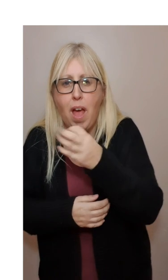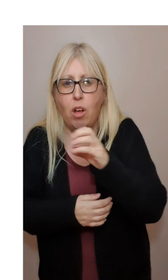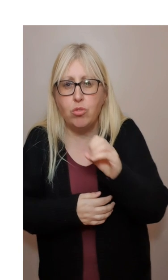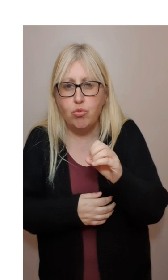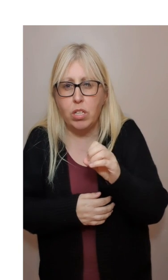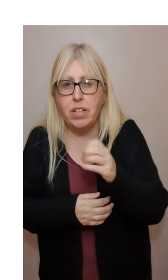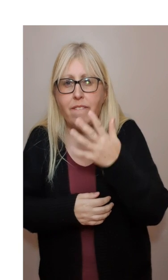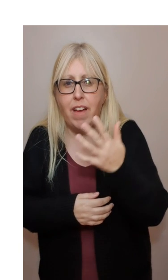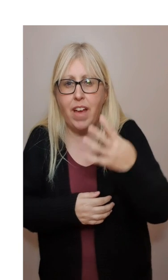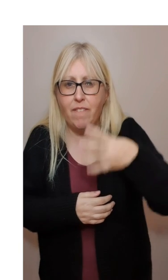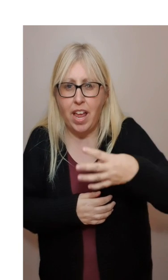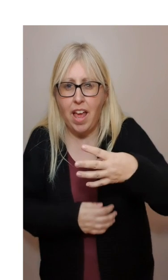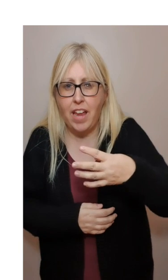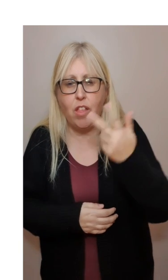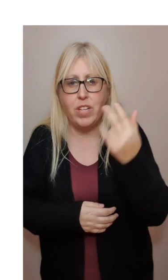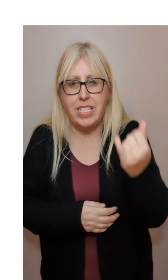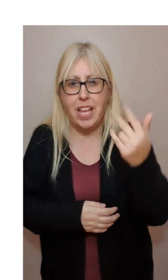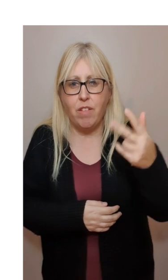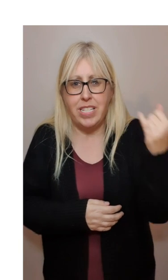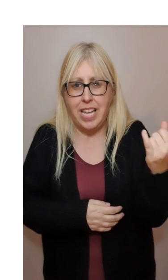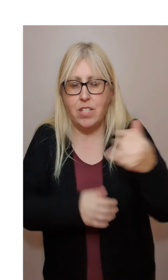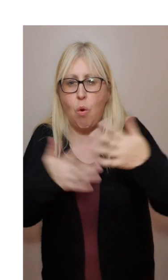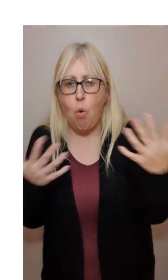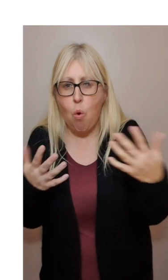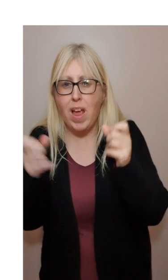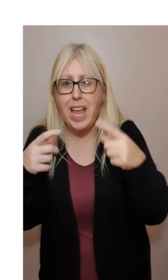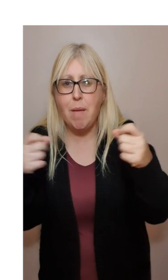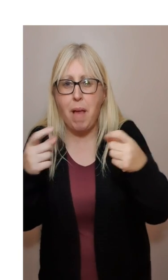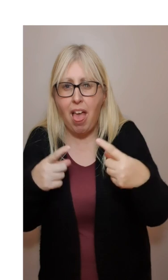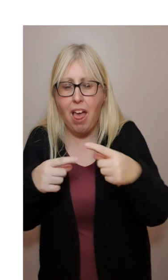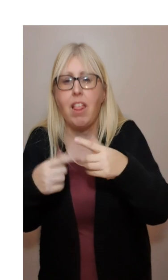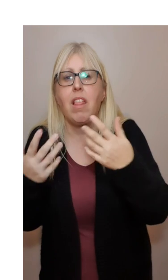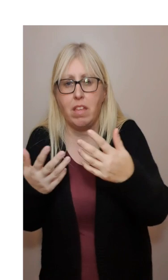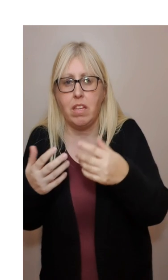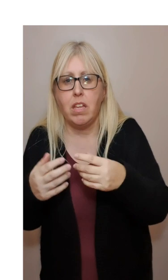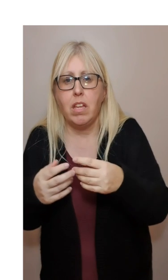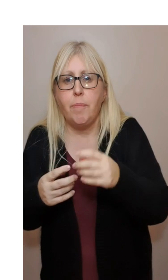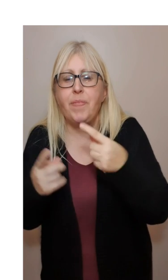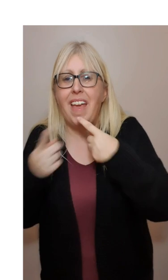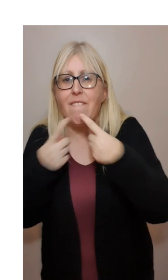0800 559 3636 or via email at